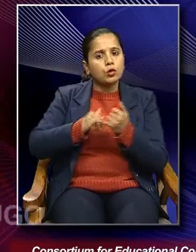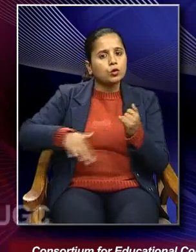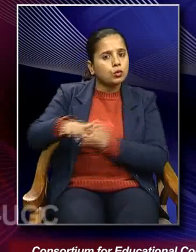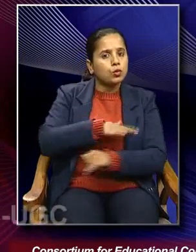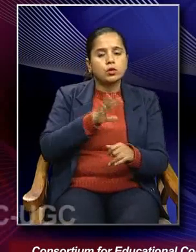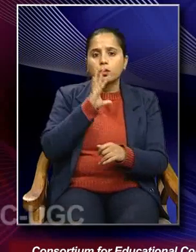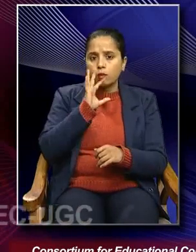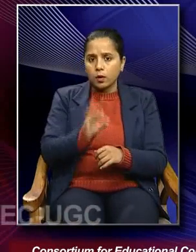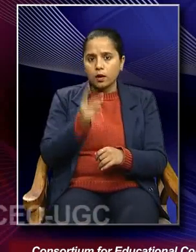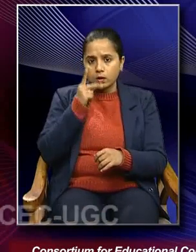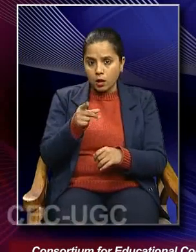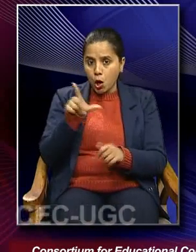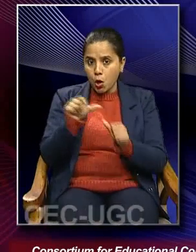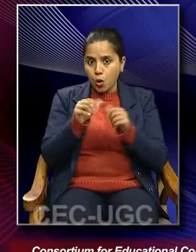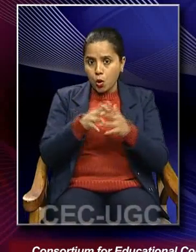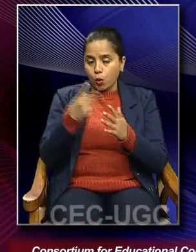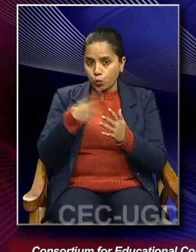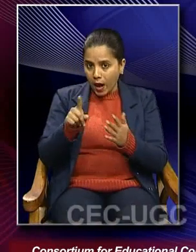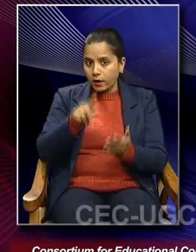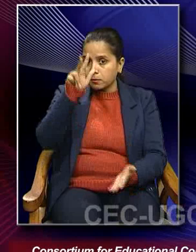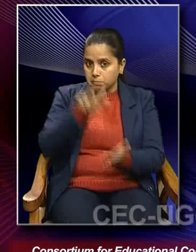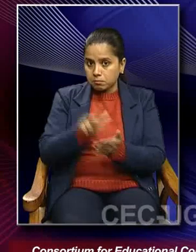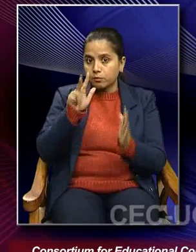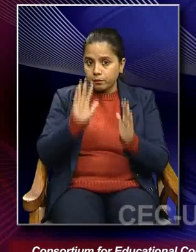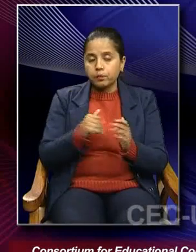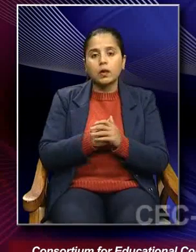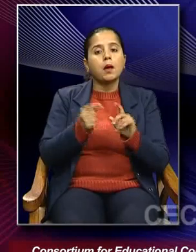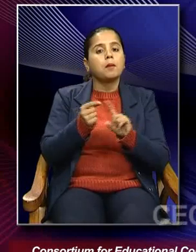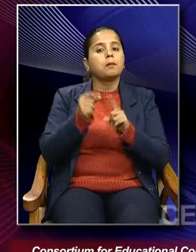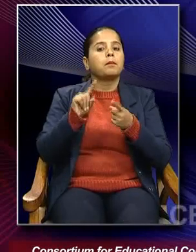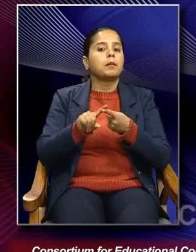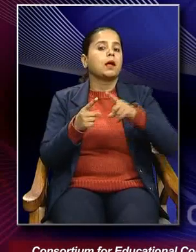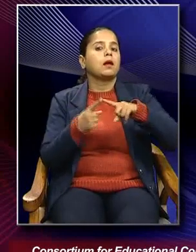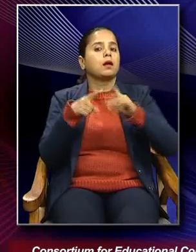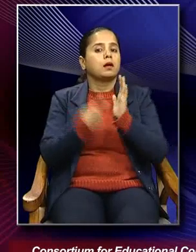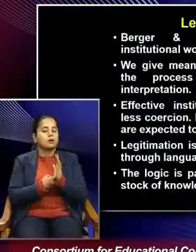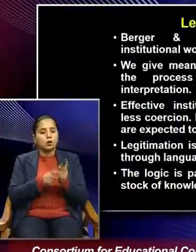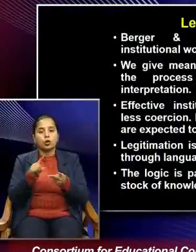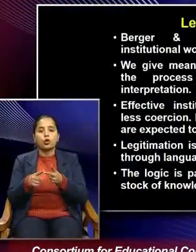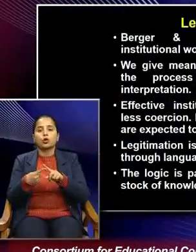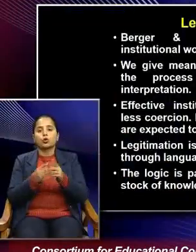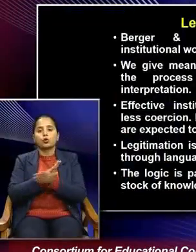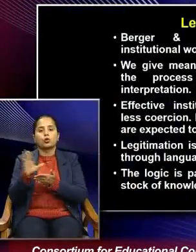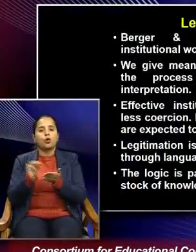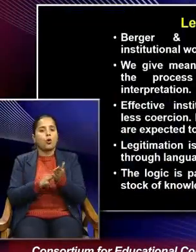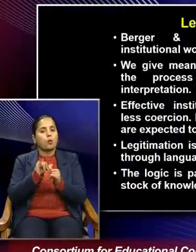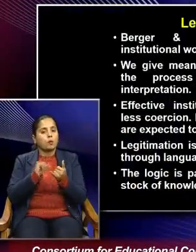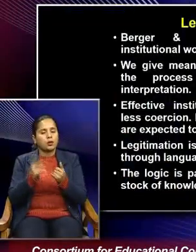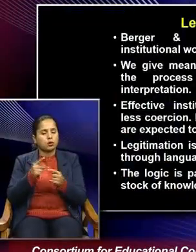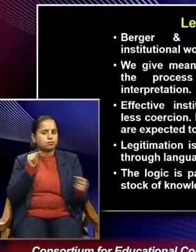reality is legitimation. Peter Berger and Thomas Luckmann argued